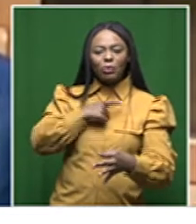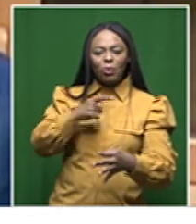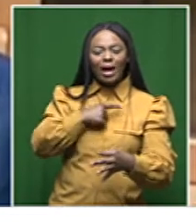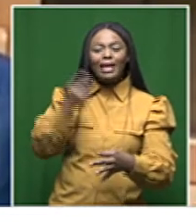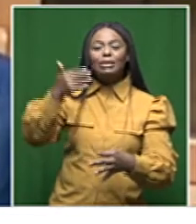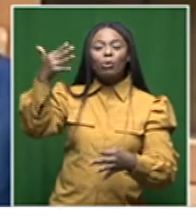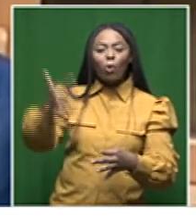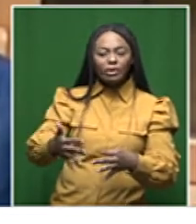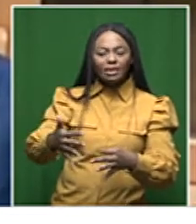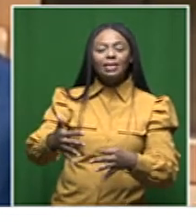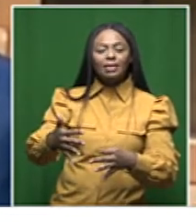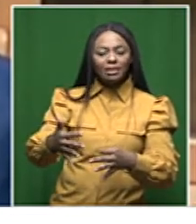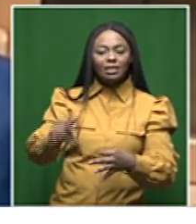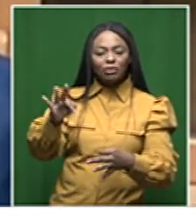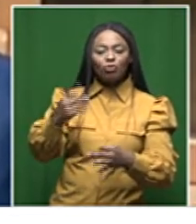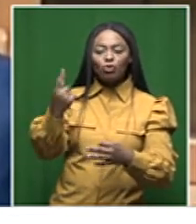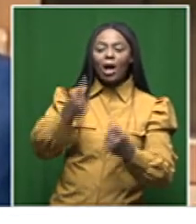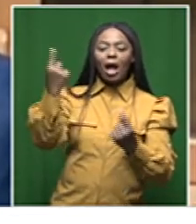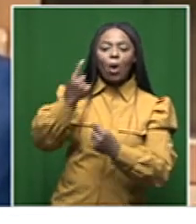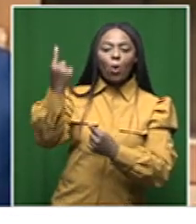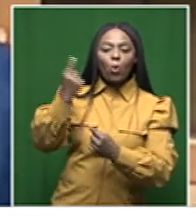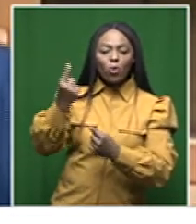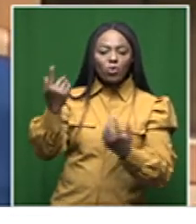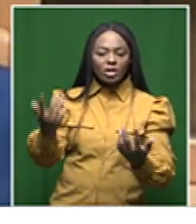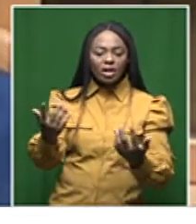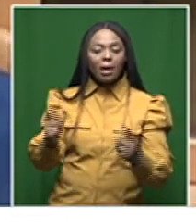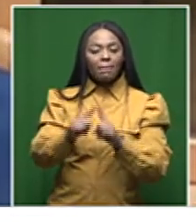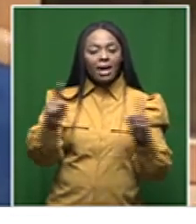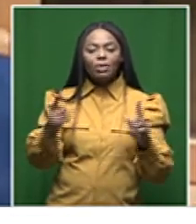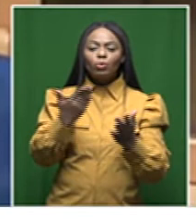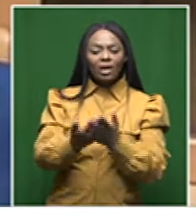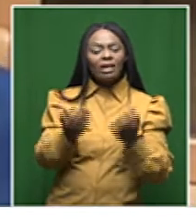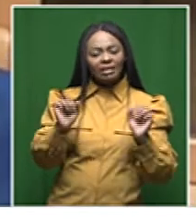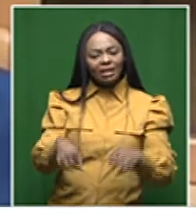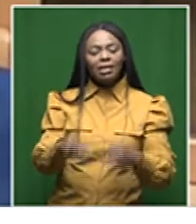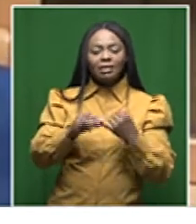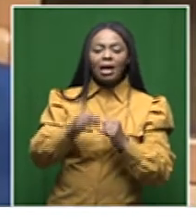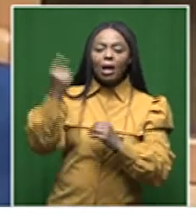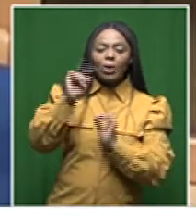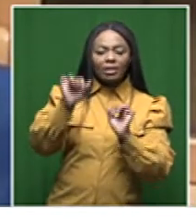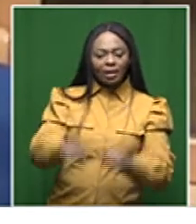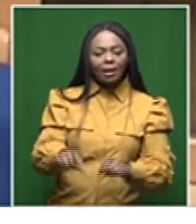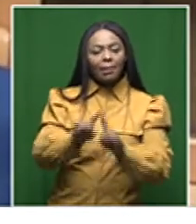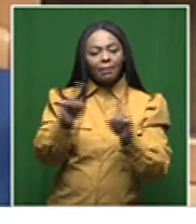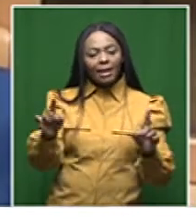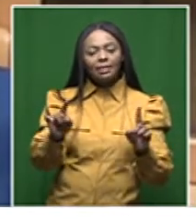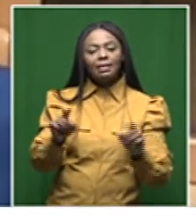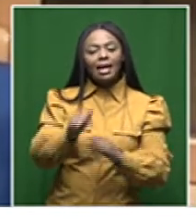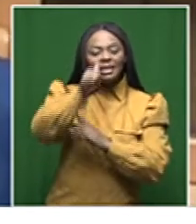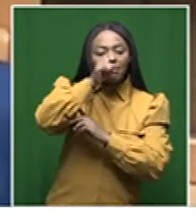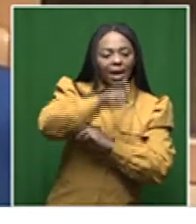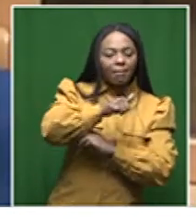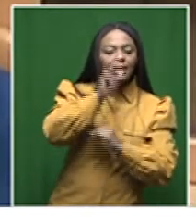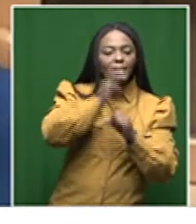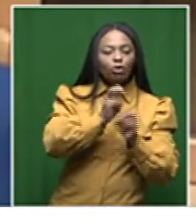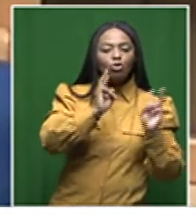cost. But at some time you must realize, Mosa, you can try on your own in your own comfortable space, as long as the sperm is normal.